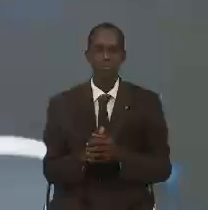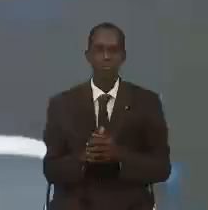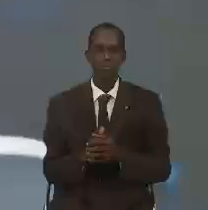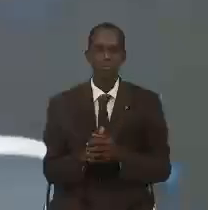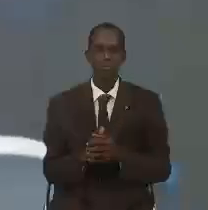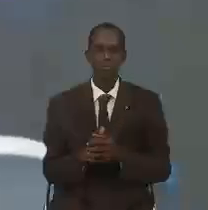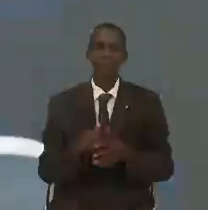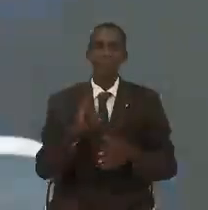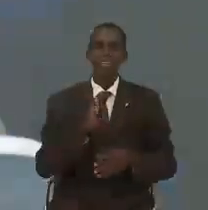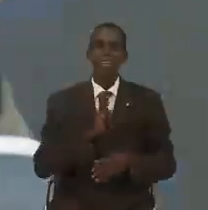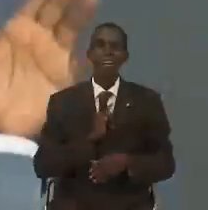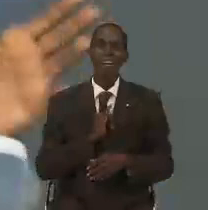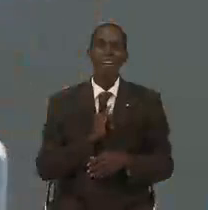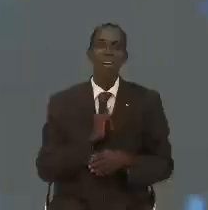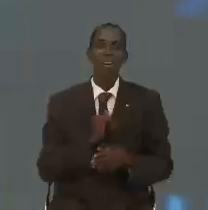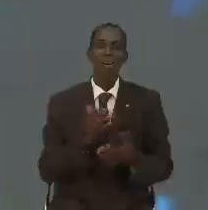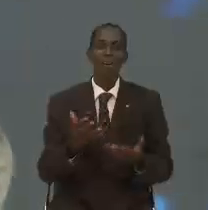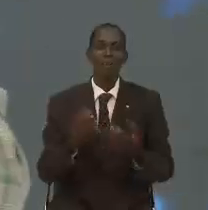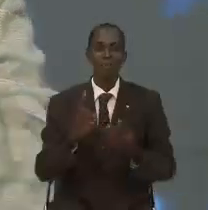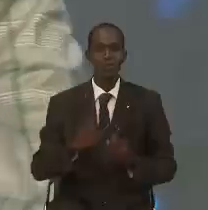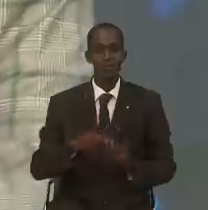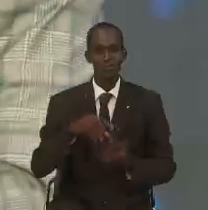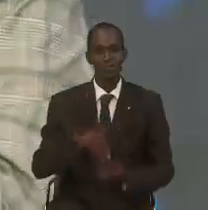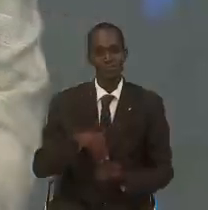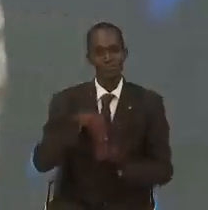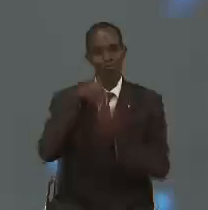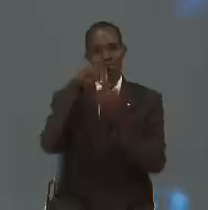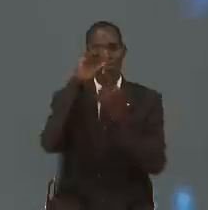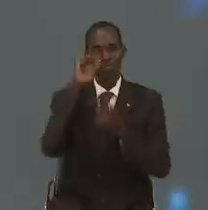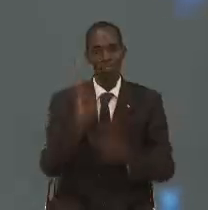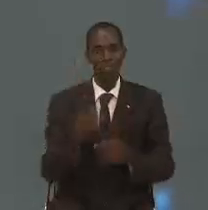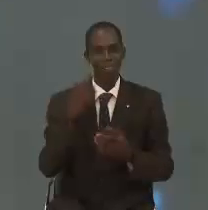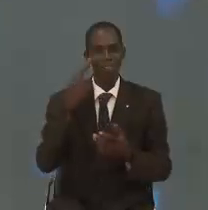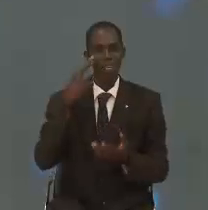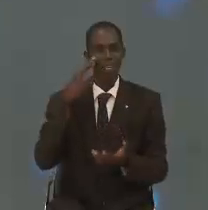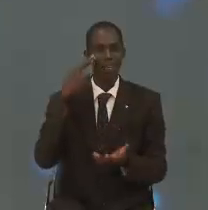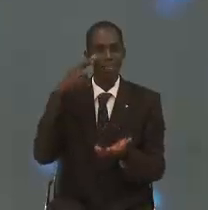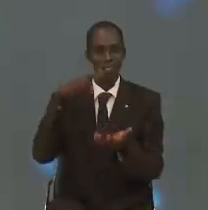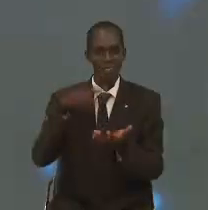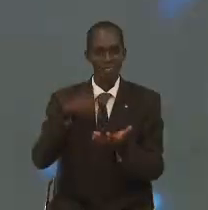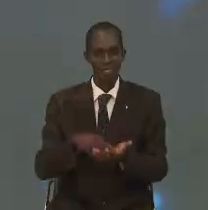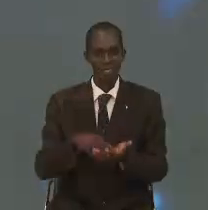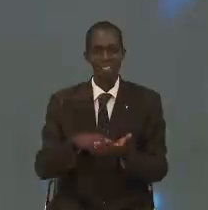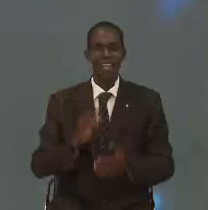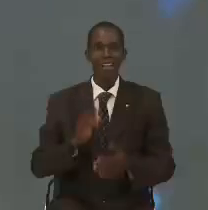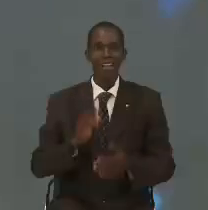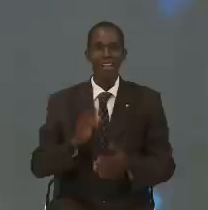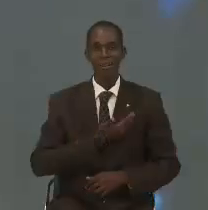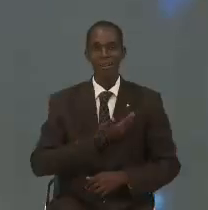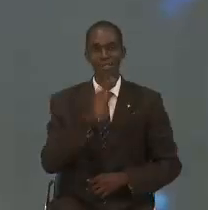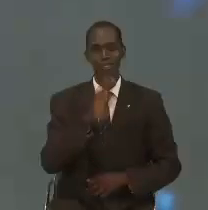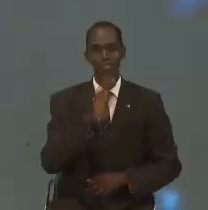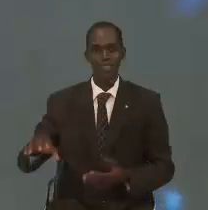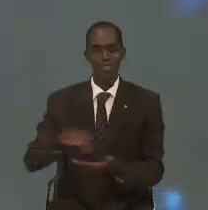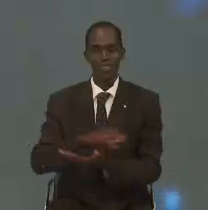name. I want to specially recognize our children choir this